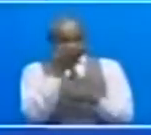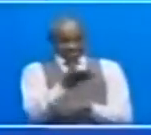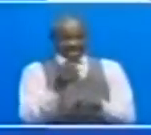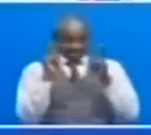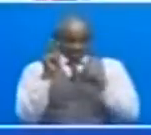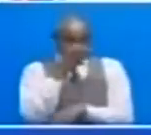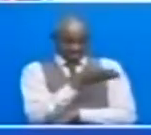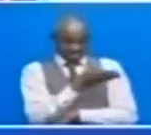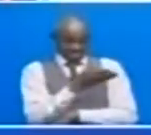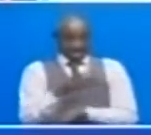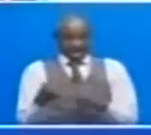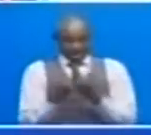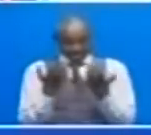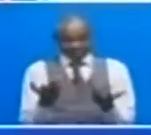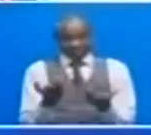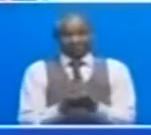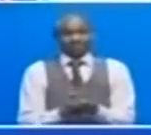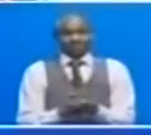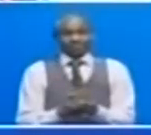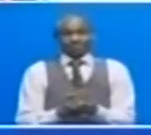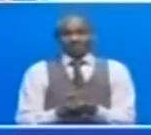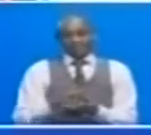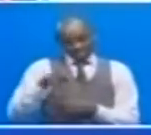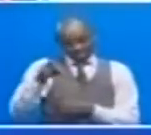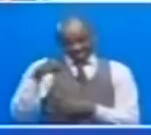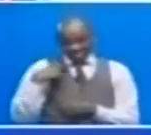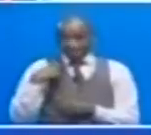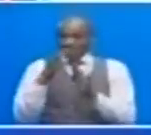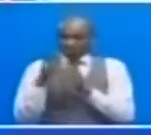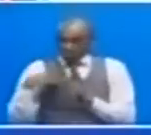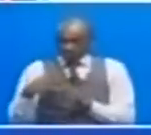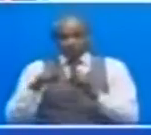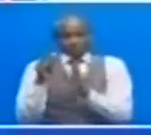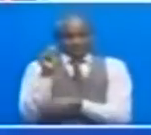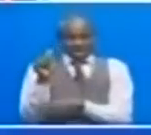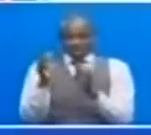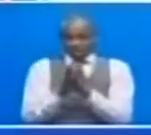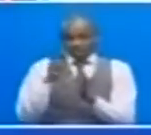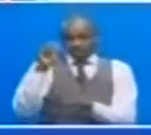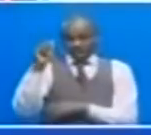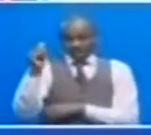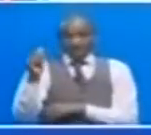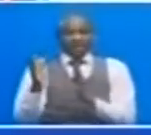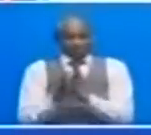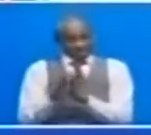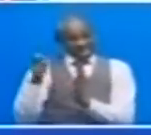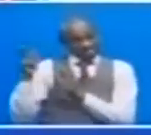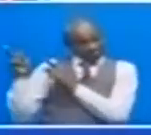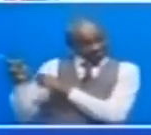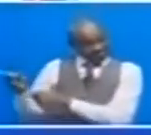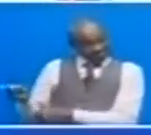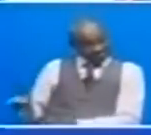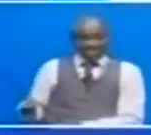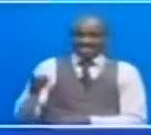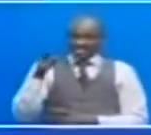the third stop of the National Sevens Series circuit. Wanyore headlined Pool A alongside Mwamba, Kabras Sugar and Comrades. Christie